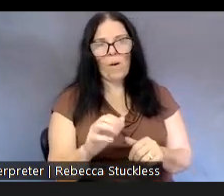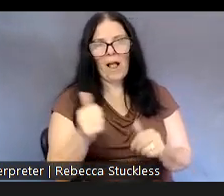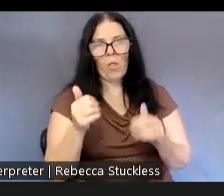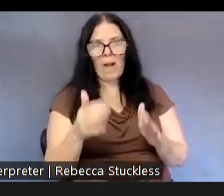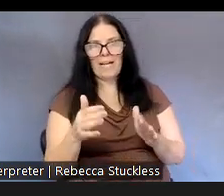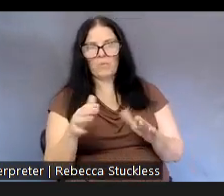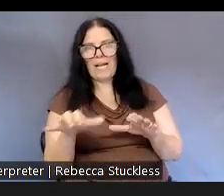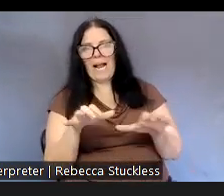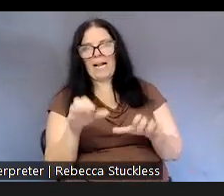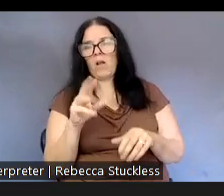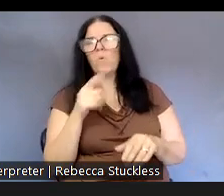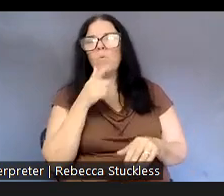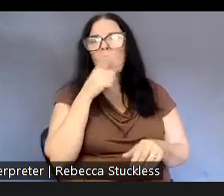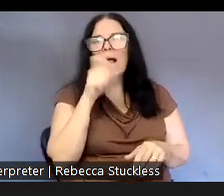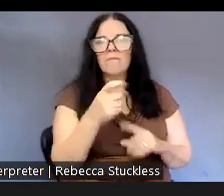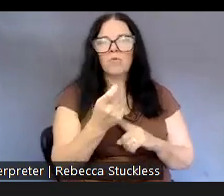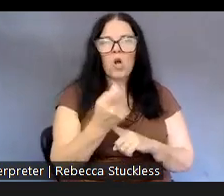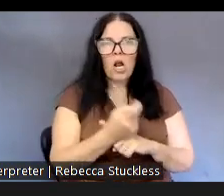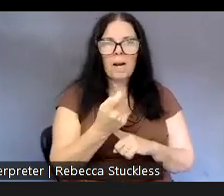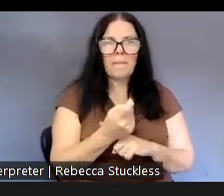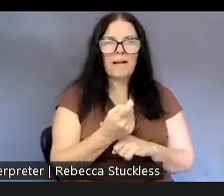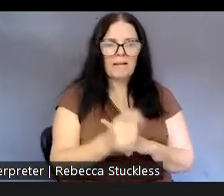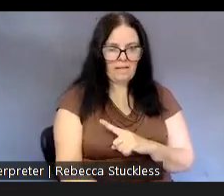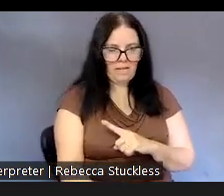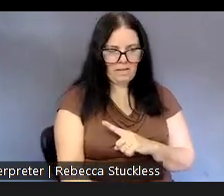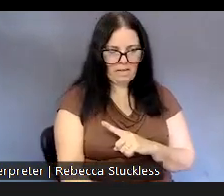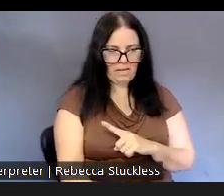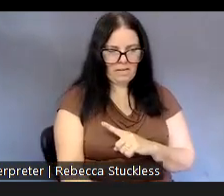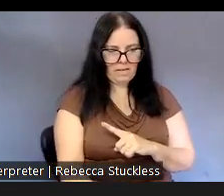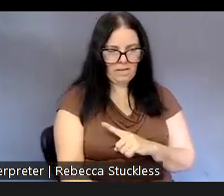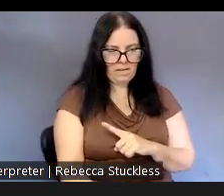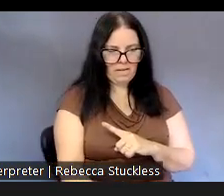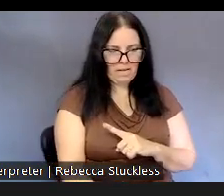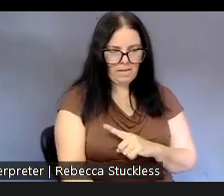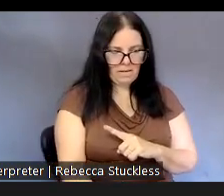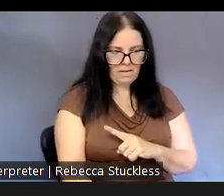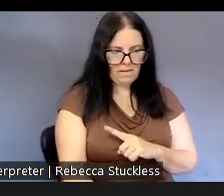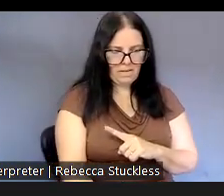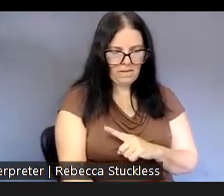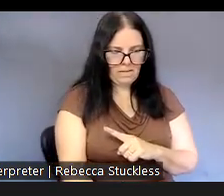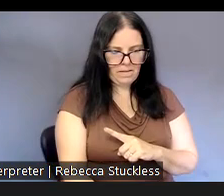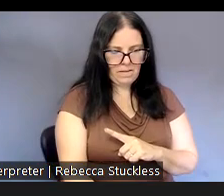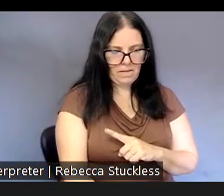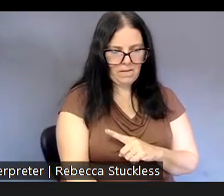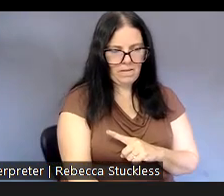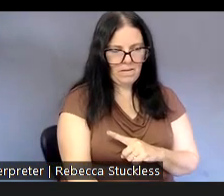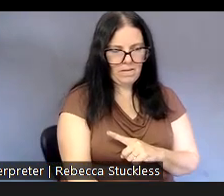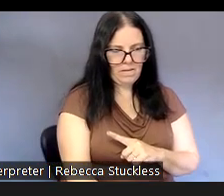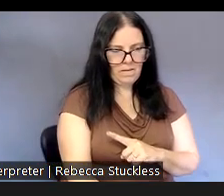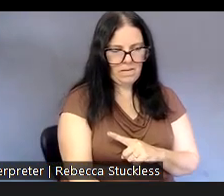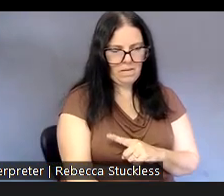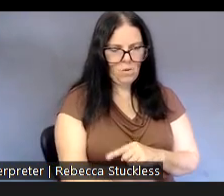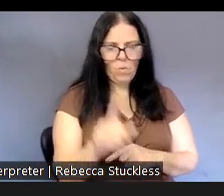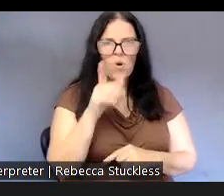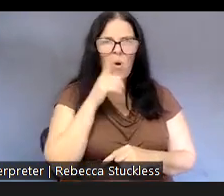We don't have to automatically either accept or reject the customer's interpretation